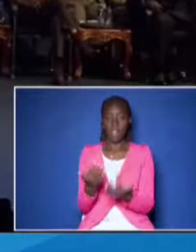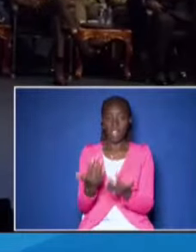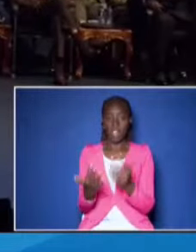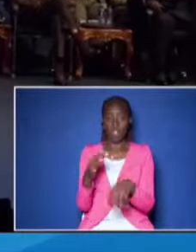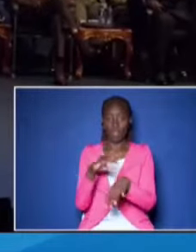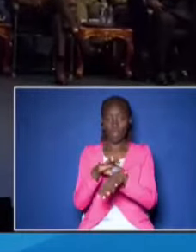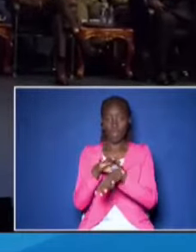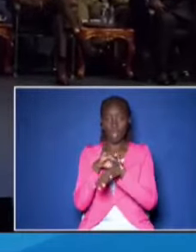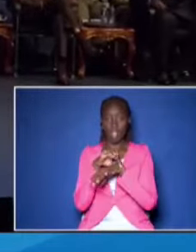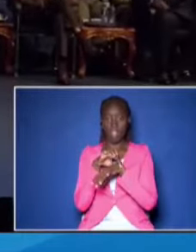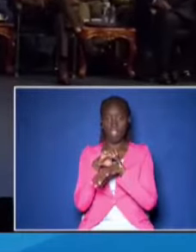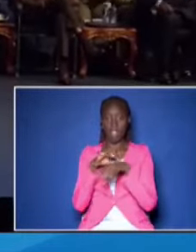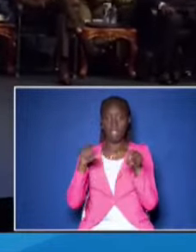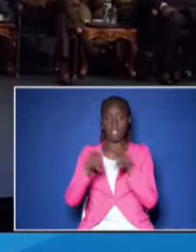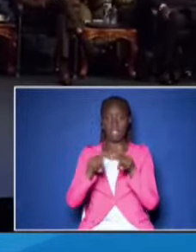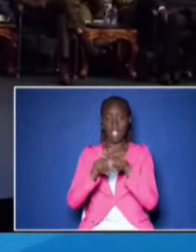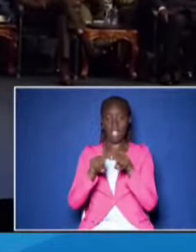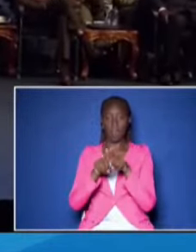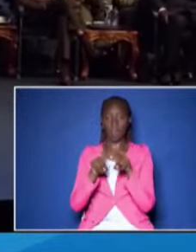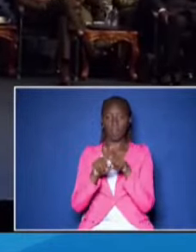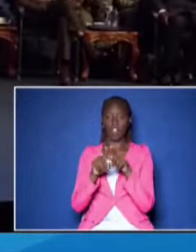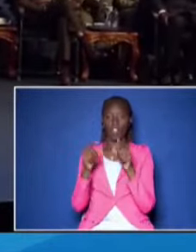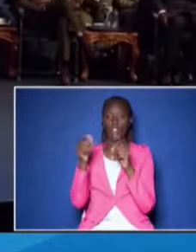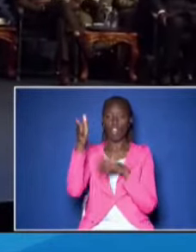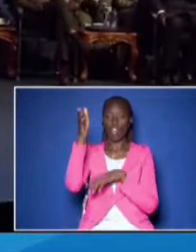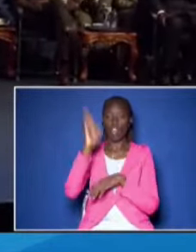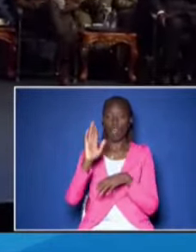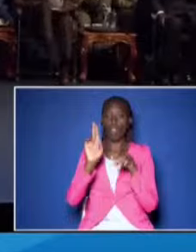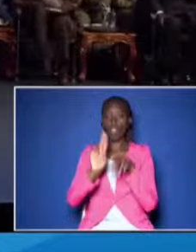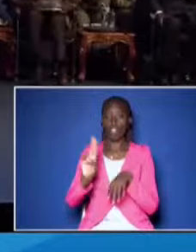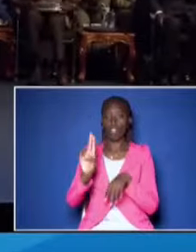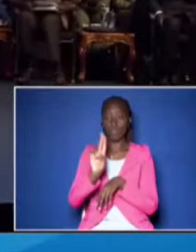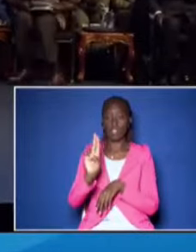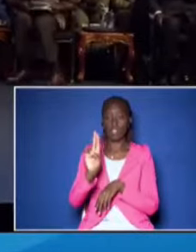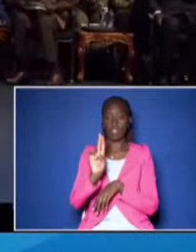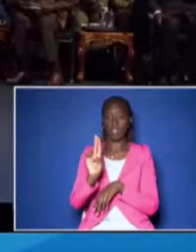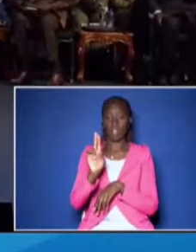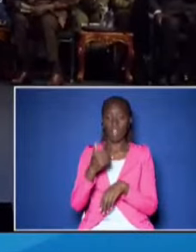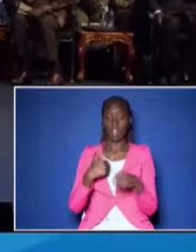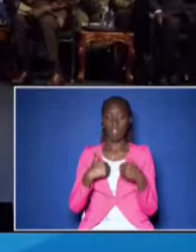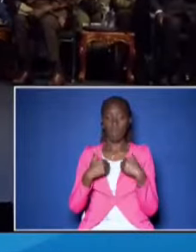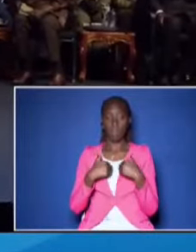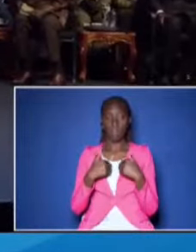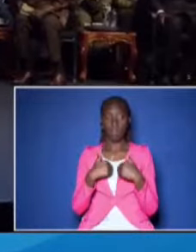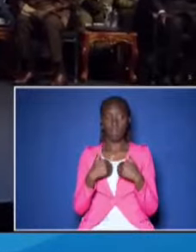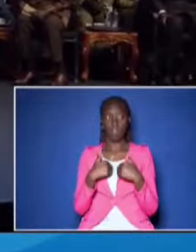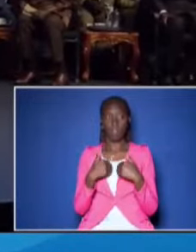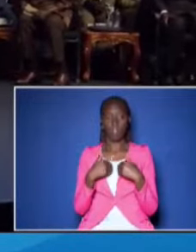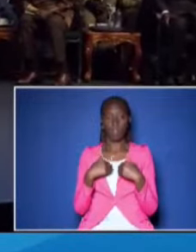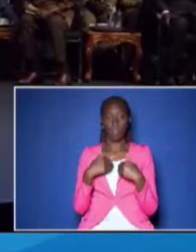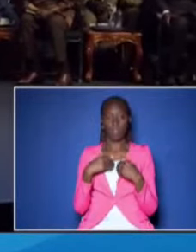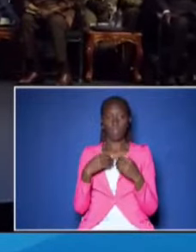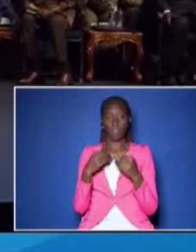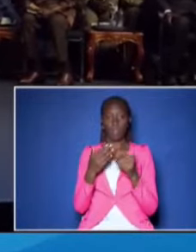Earth is the vessel God uses who is